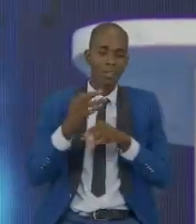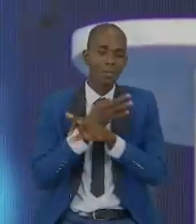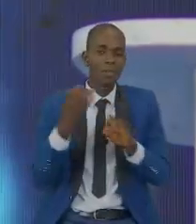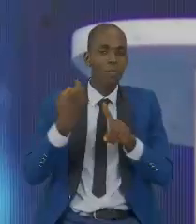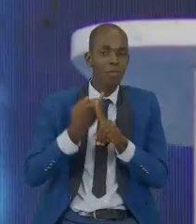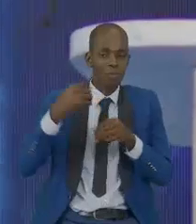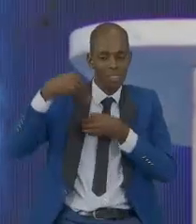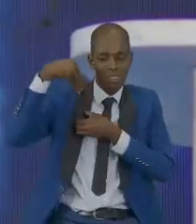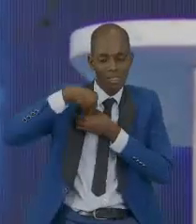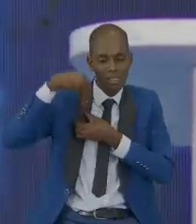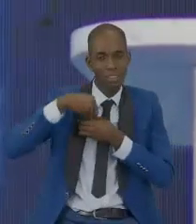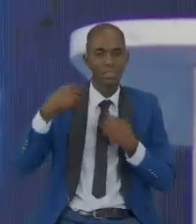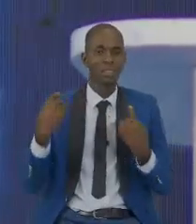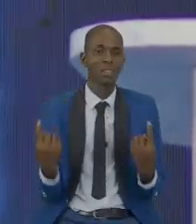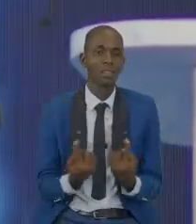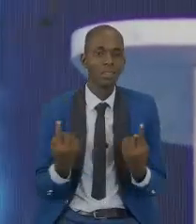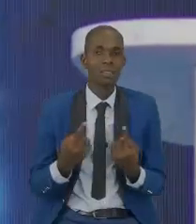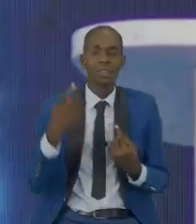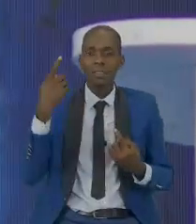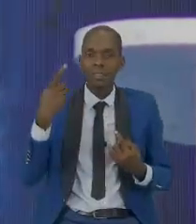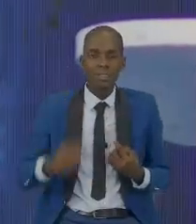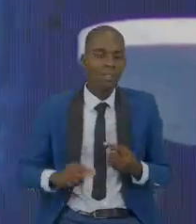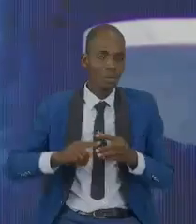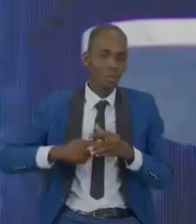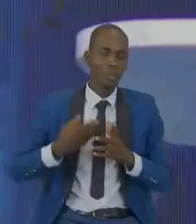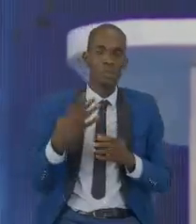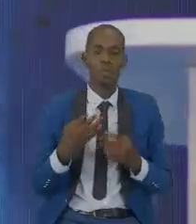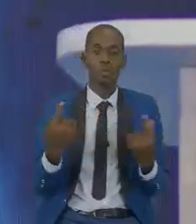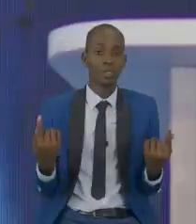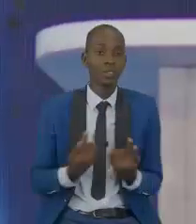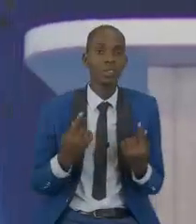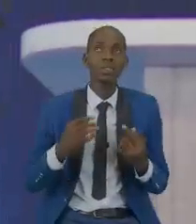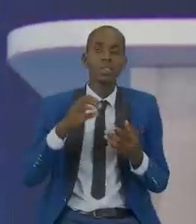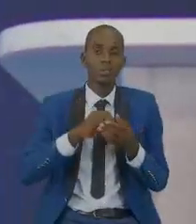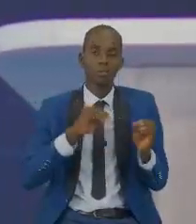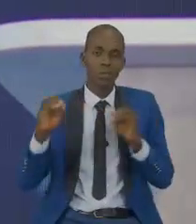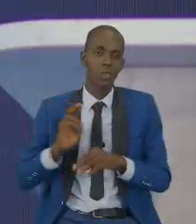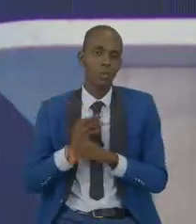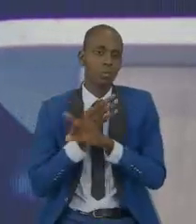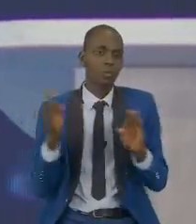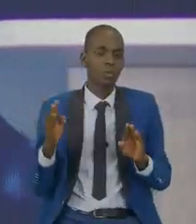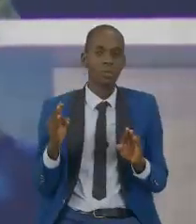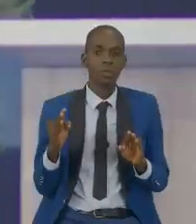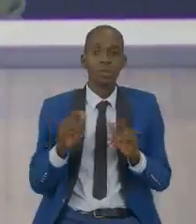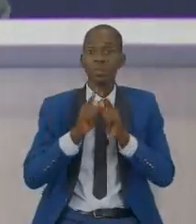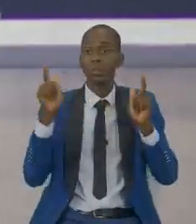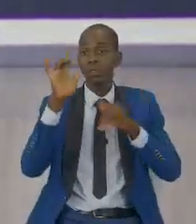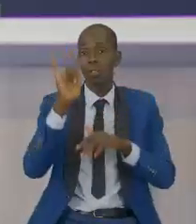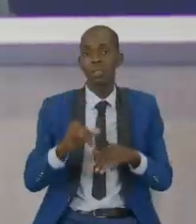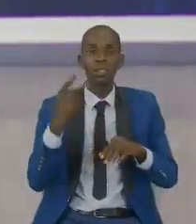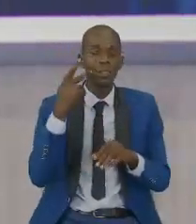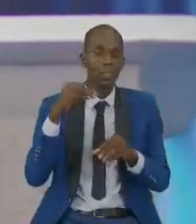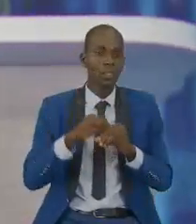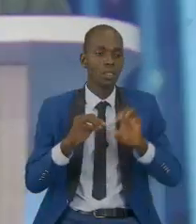sin, inward sin, depravity. It sets us free supernaturally. It tells us in Ephesians